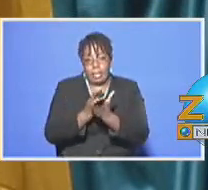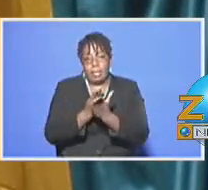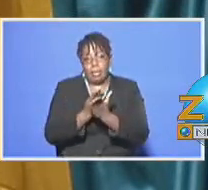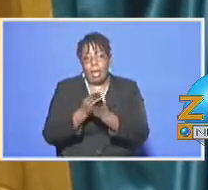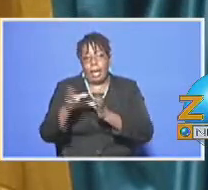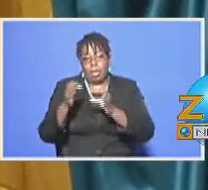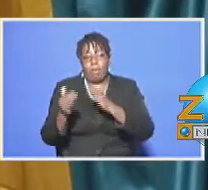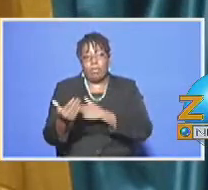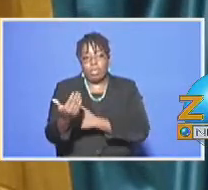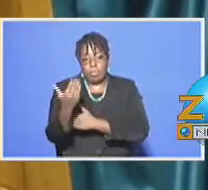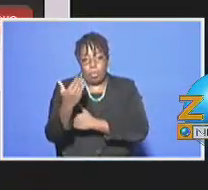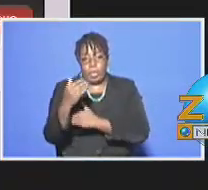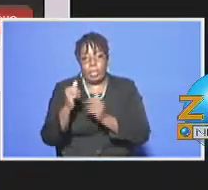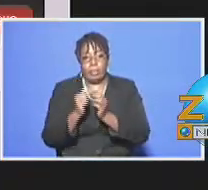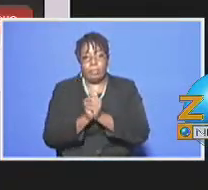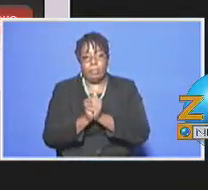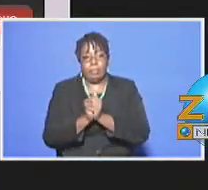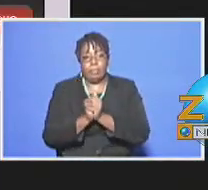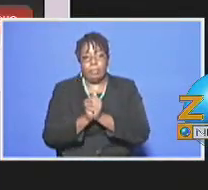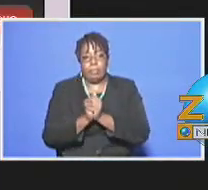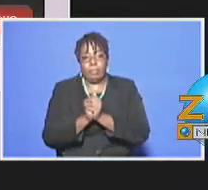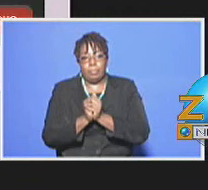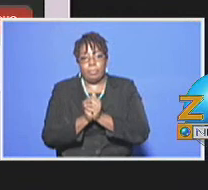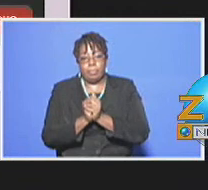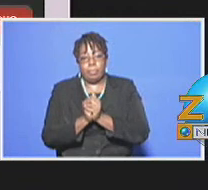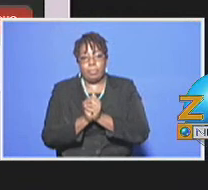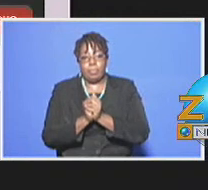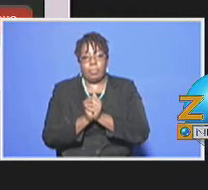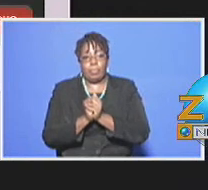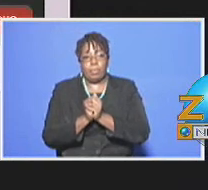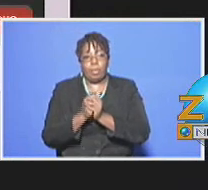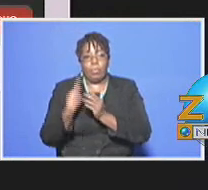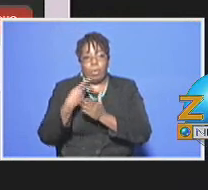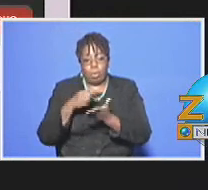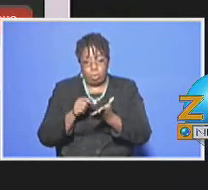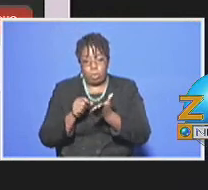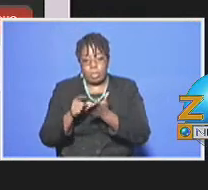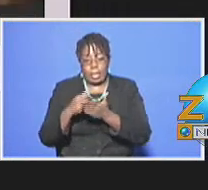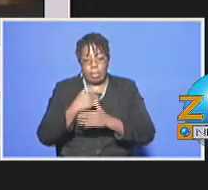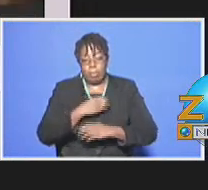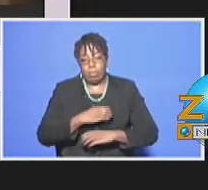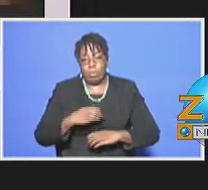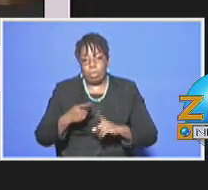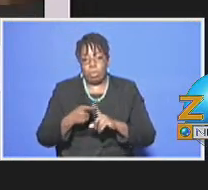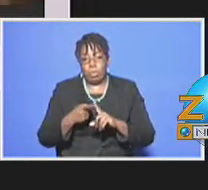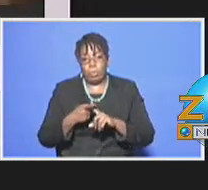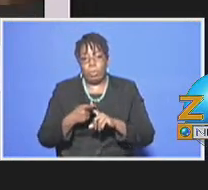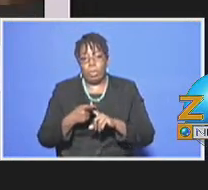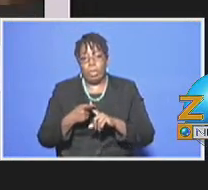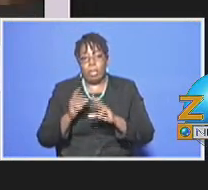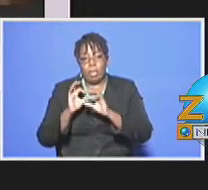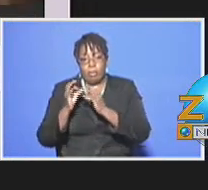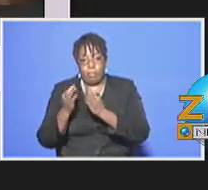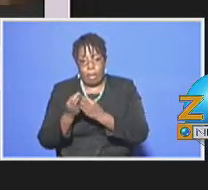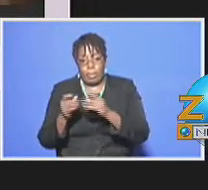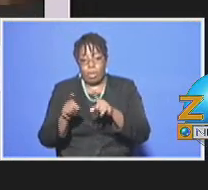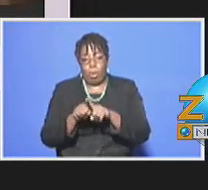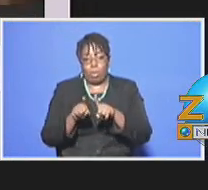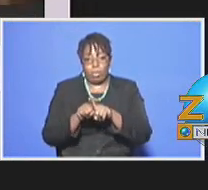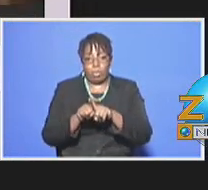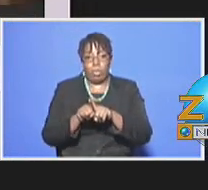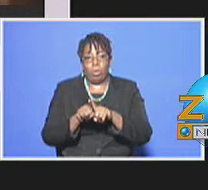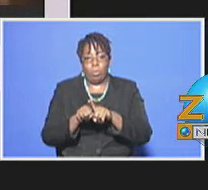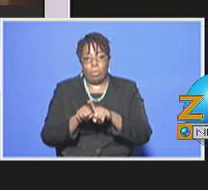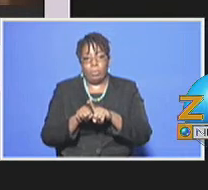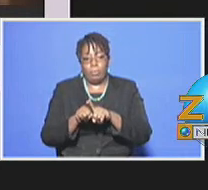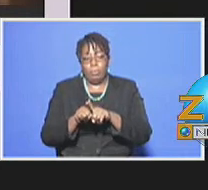morning. PAHO wishes to extend its condolences to his family. We also want to